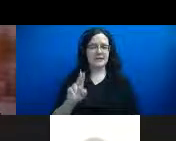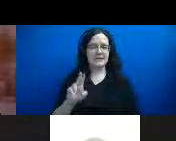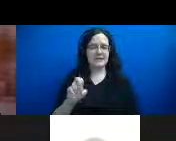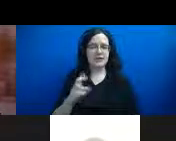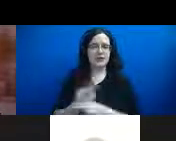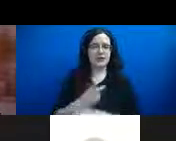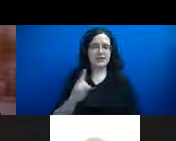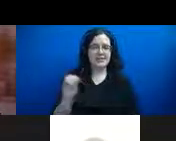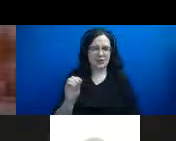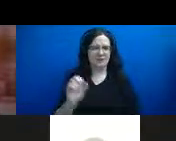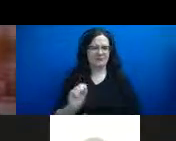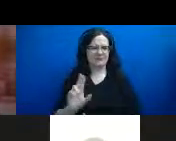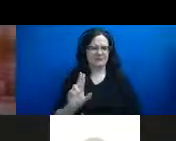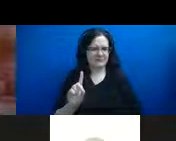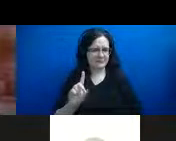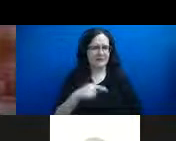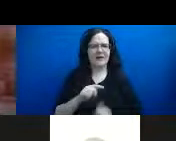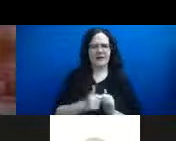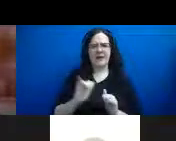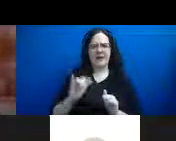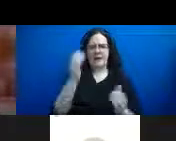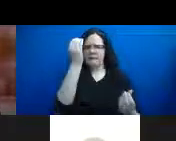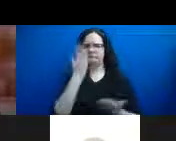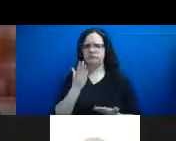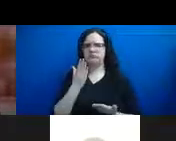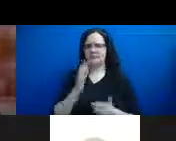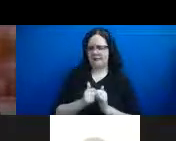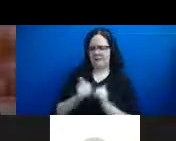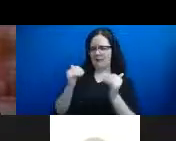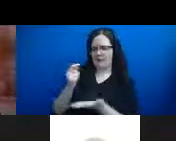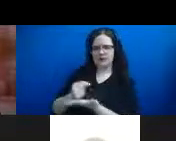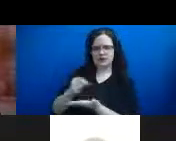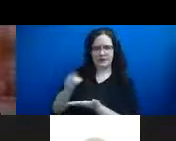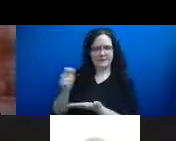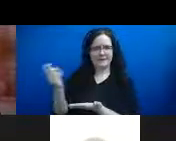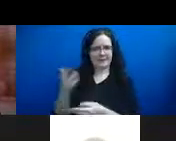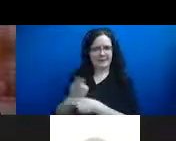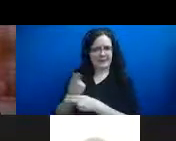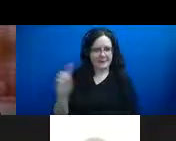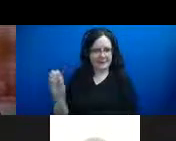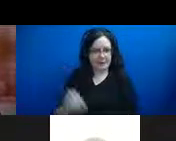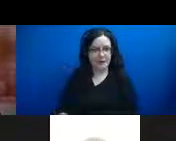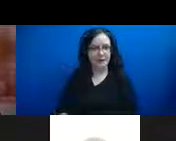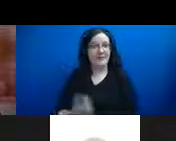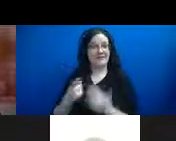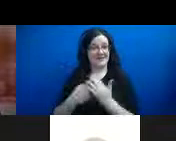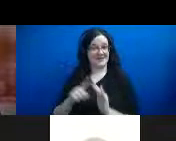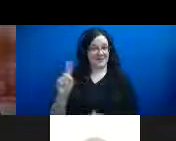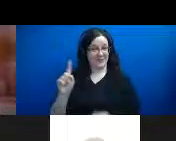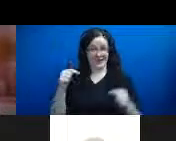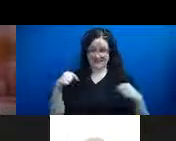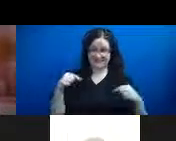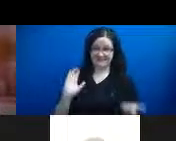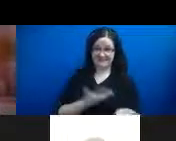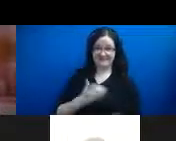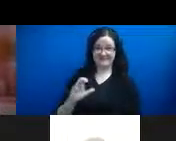might inform treatment for gambling disorder. And of course, the start of that started at the Cleveland VA, actually